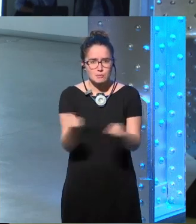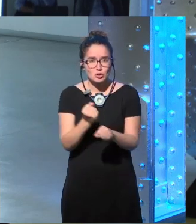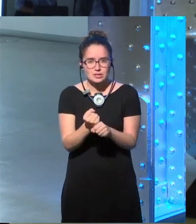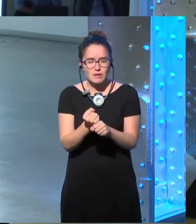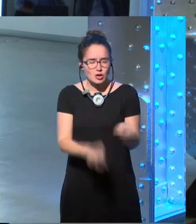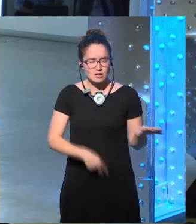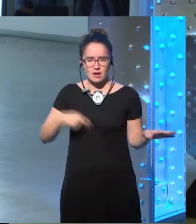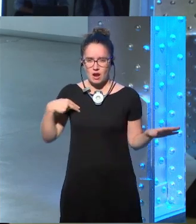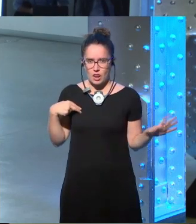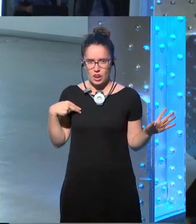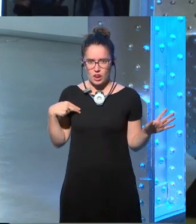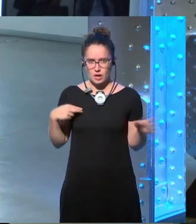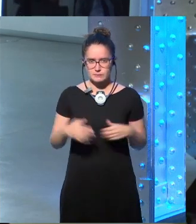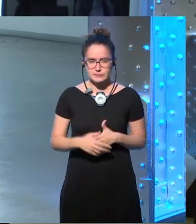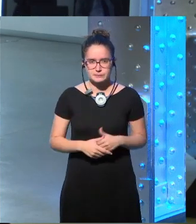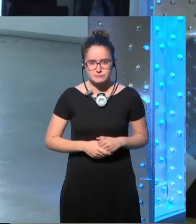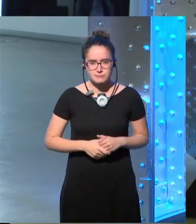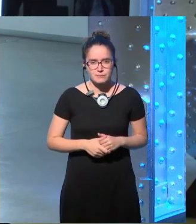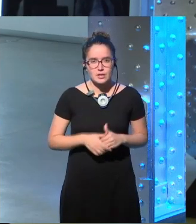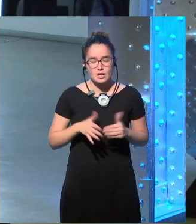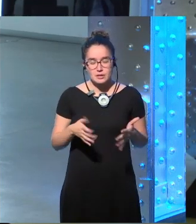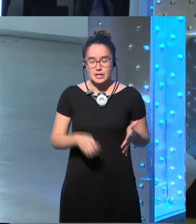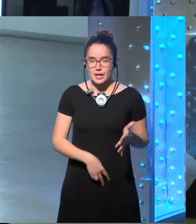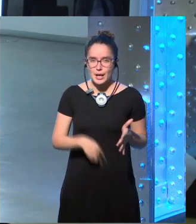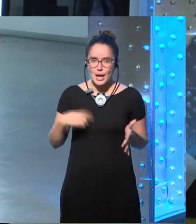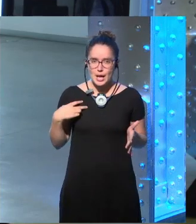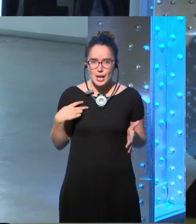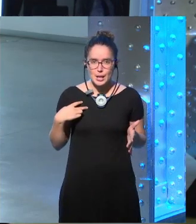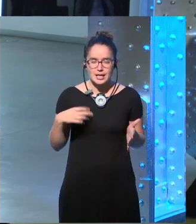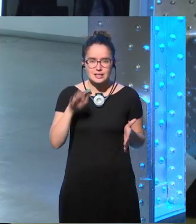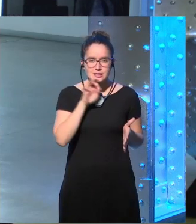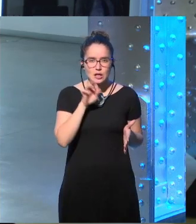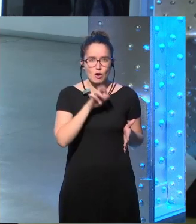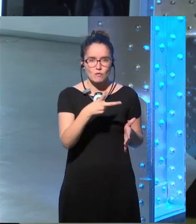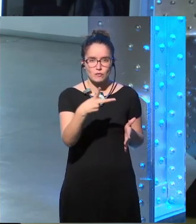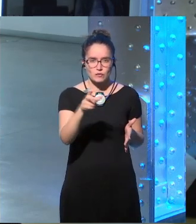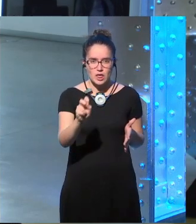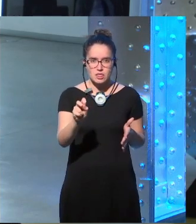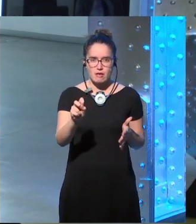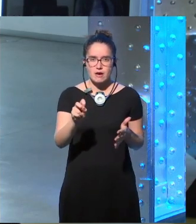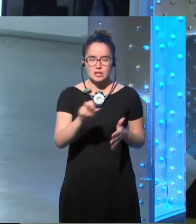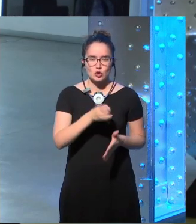So, generally speaking, during the 20th century, the unions,